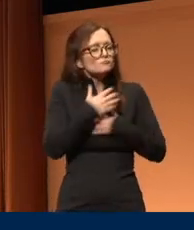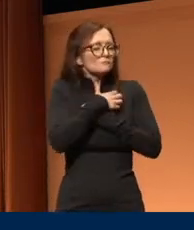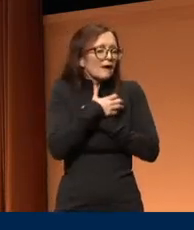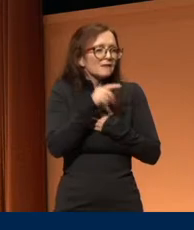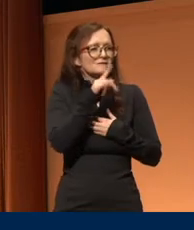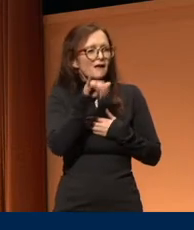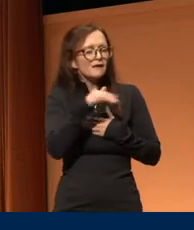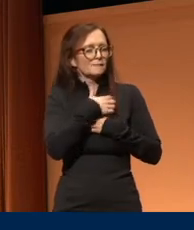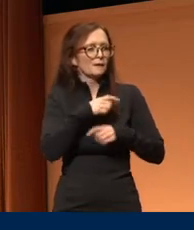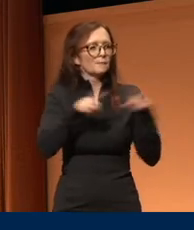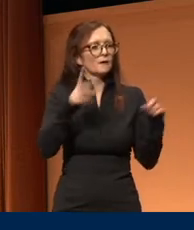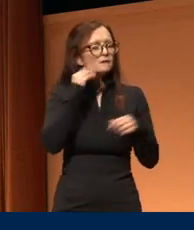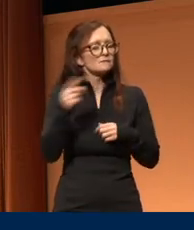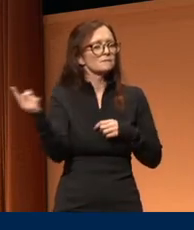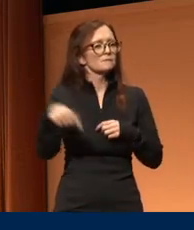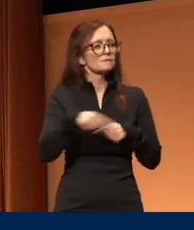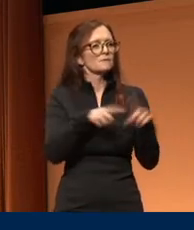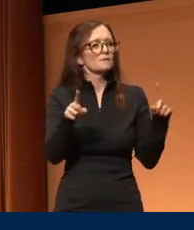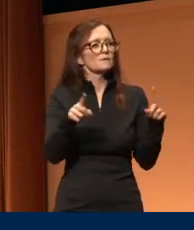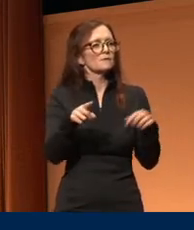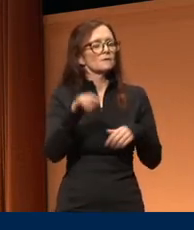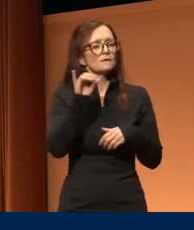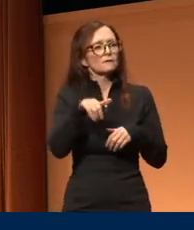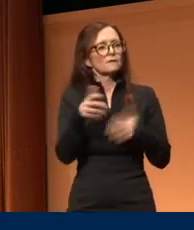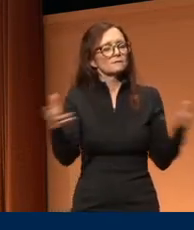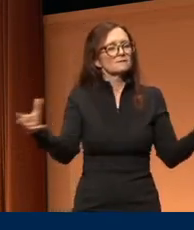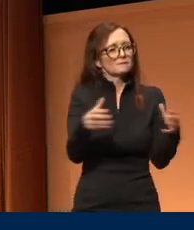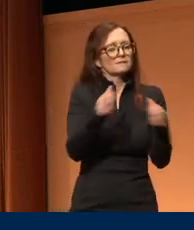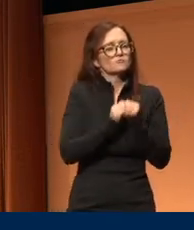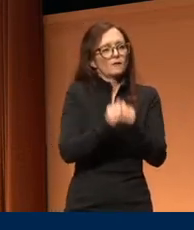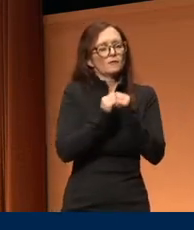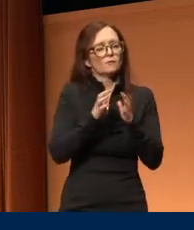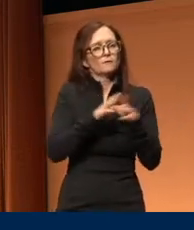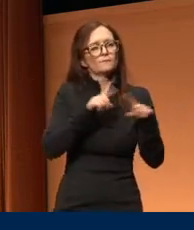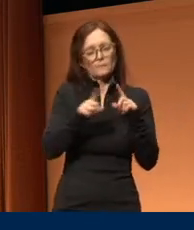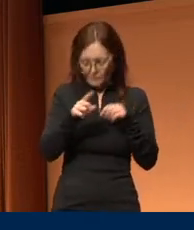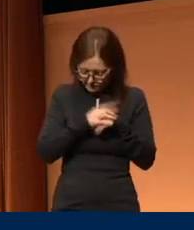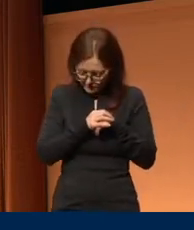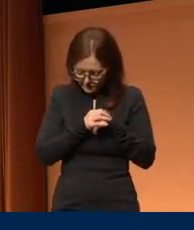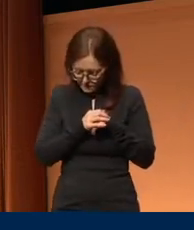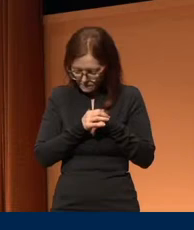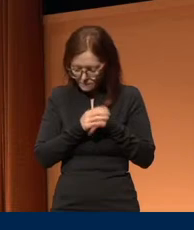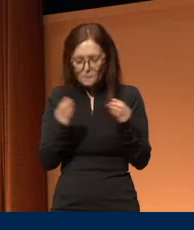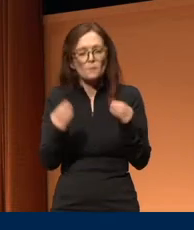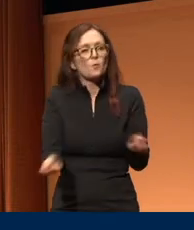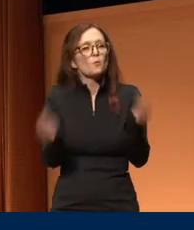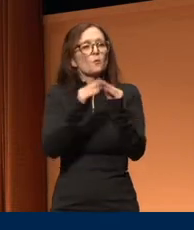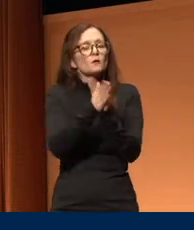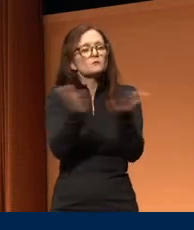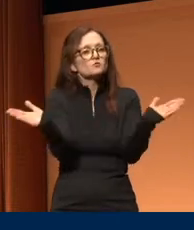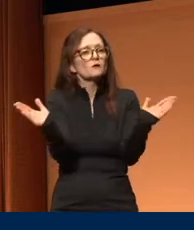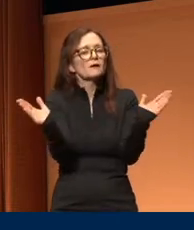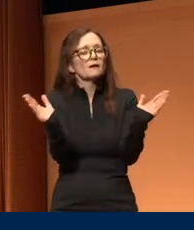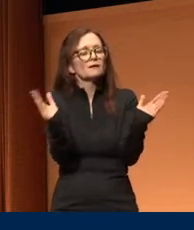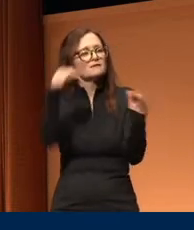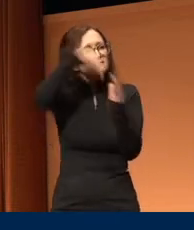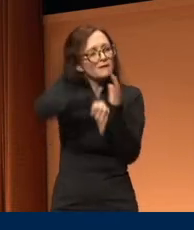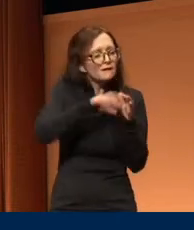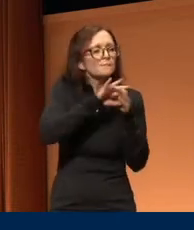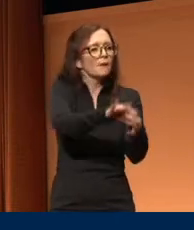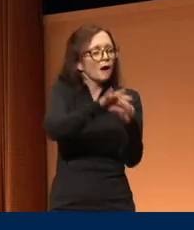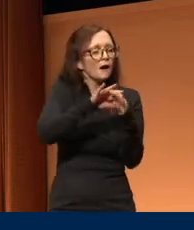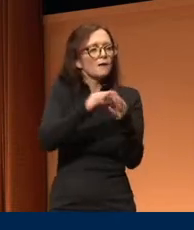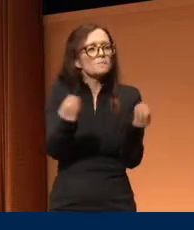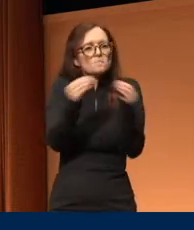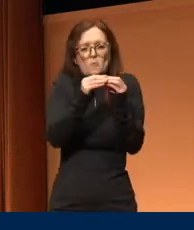to experience and come back for in the traffic circles gatherings was more generally a form of civic bond and more deeply still a